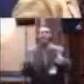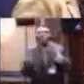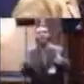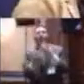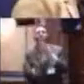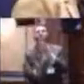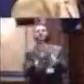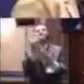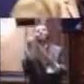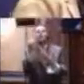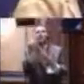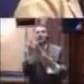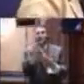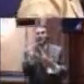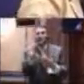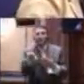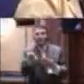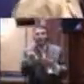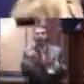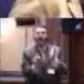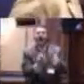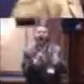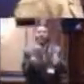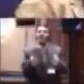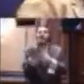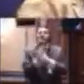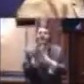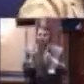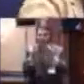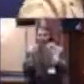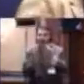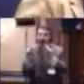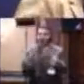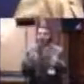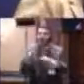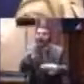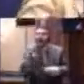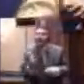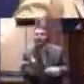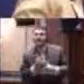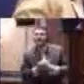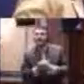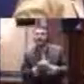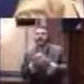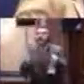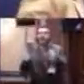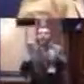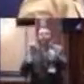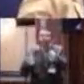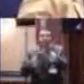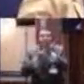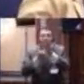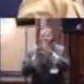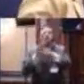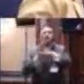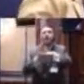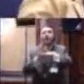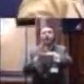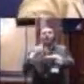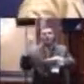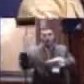of reform is such that imagine when you open the sluice gates of a dam, or let's imagine it's a tsunami